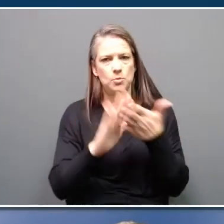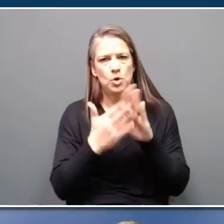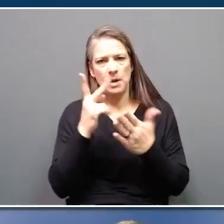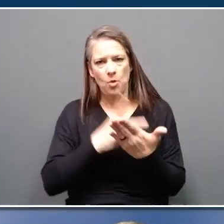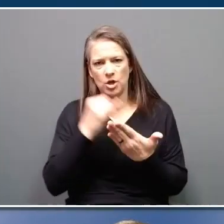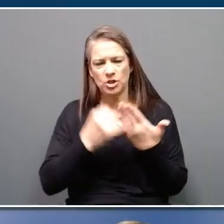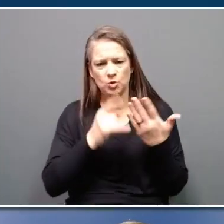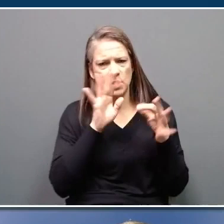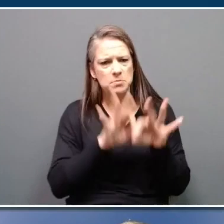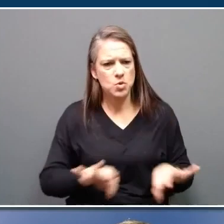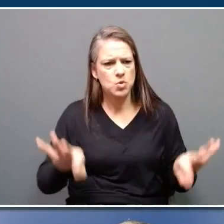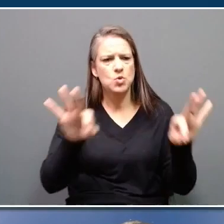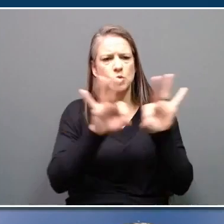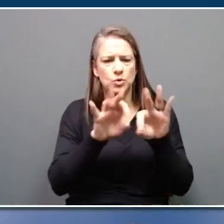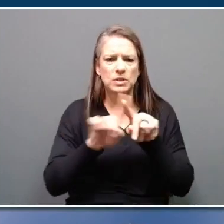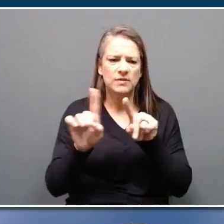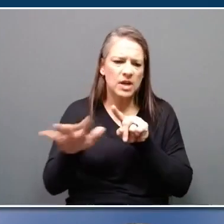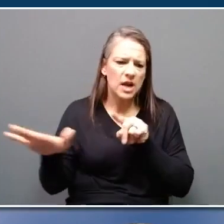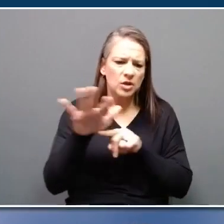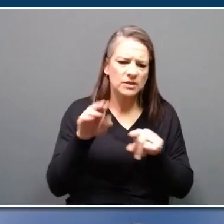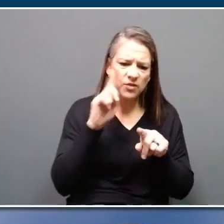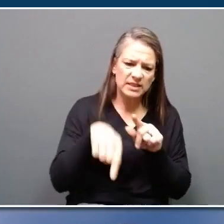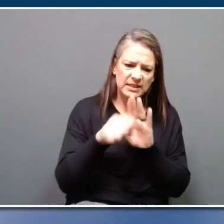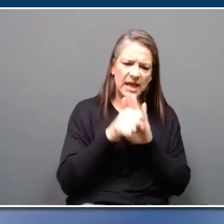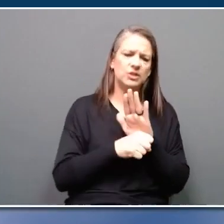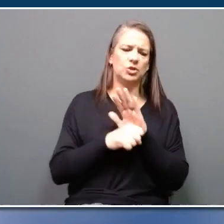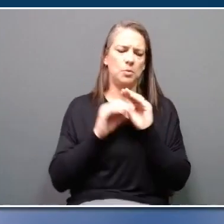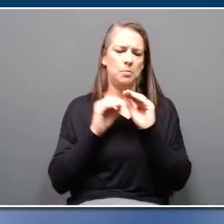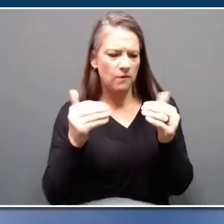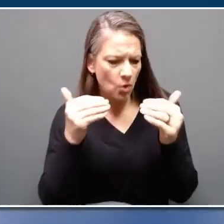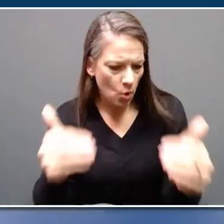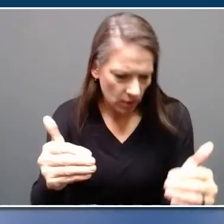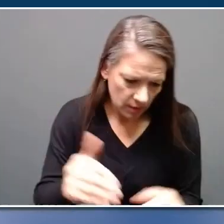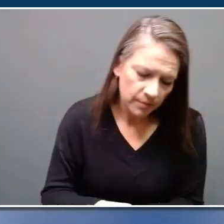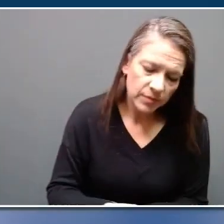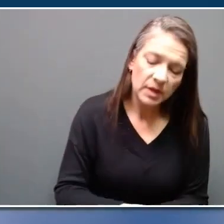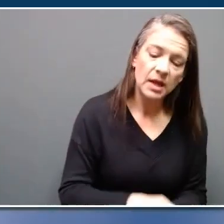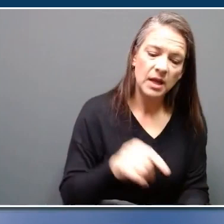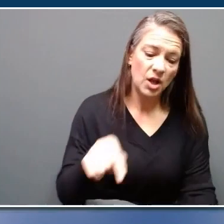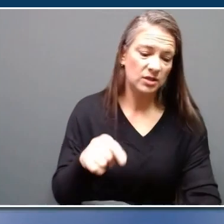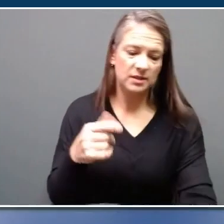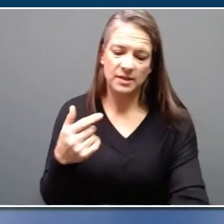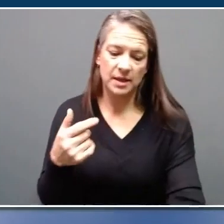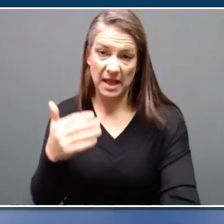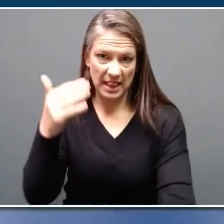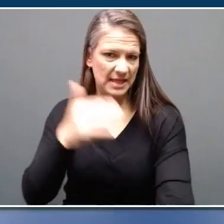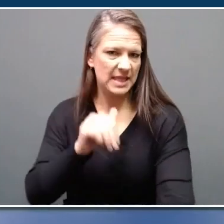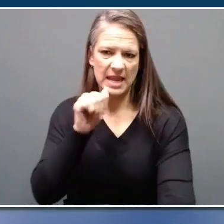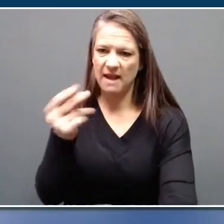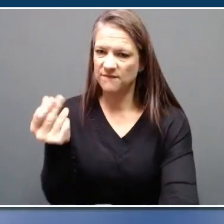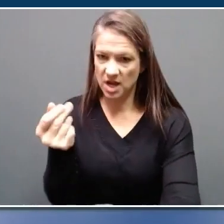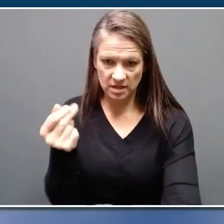important to different areas of this state to move and to push them forward. Here are a list that were not funded,